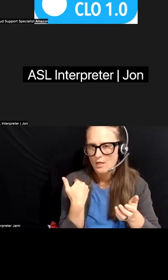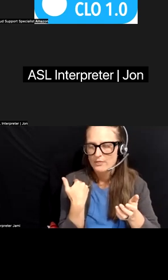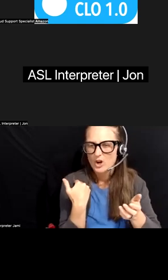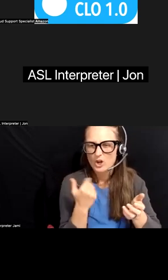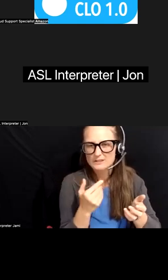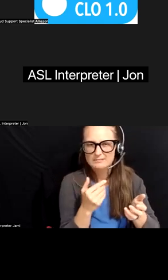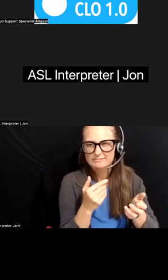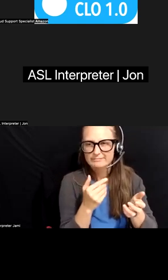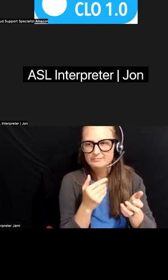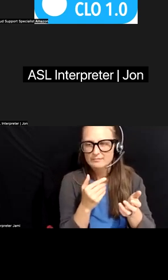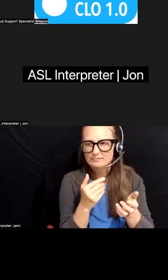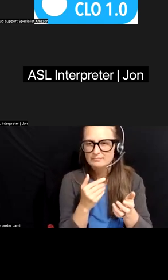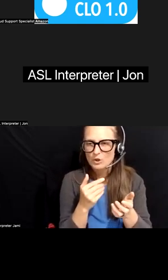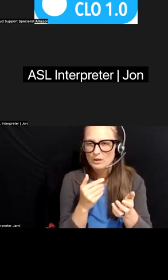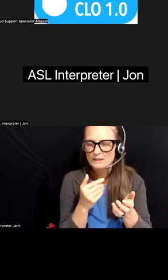space.